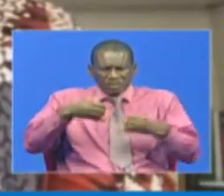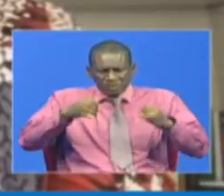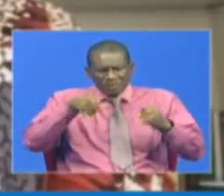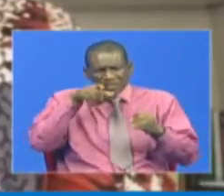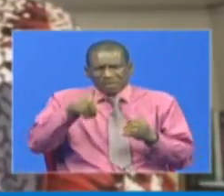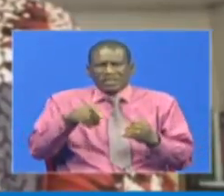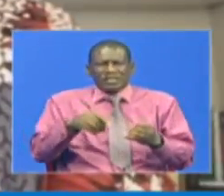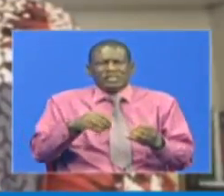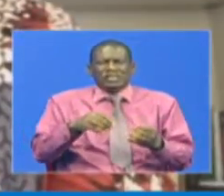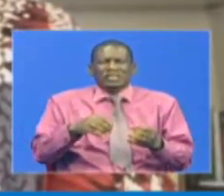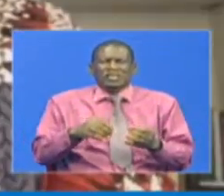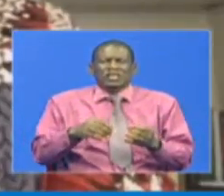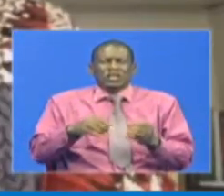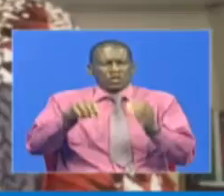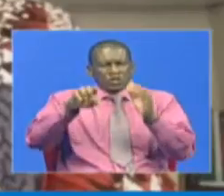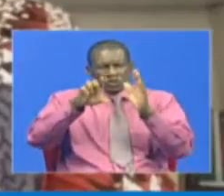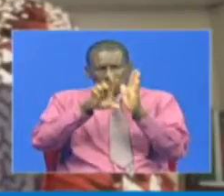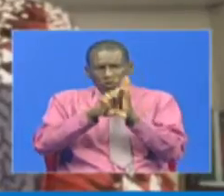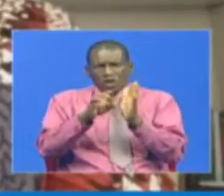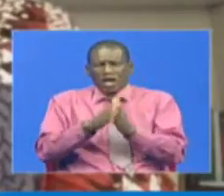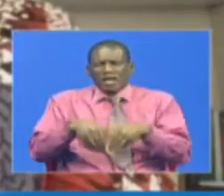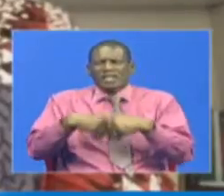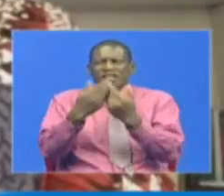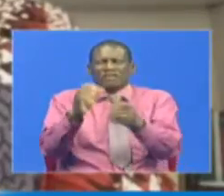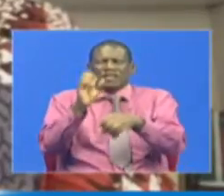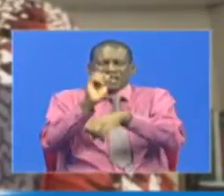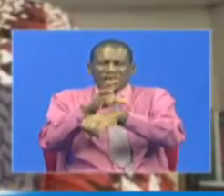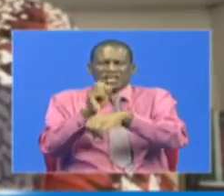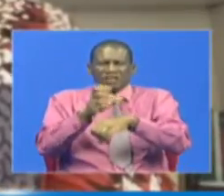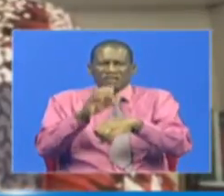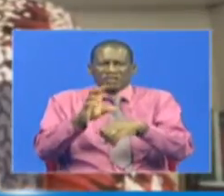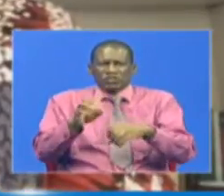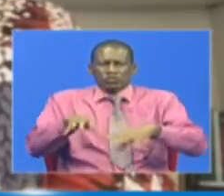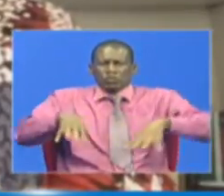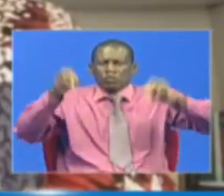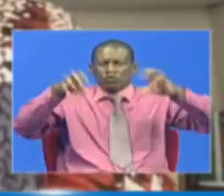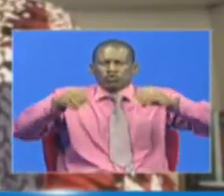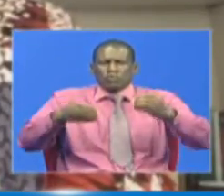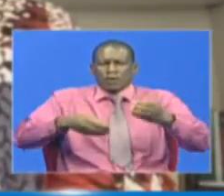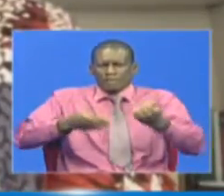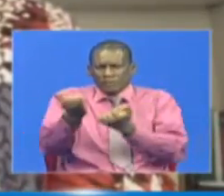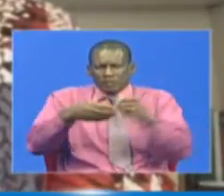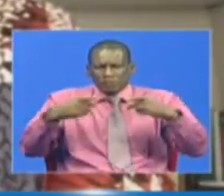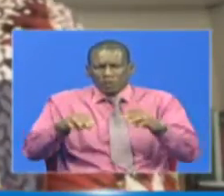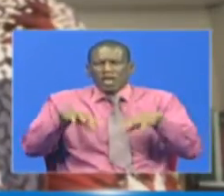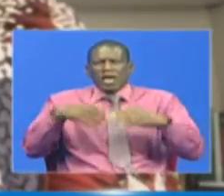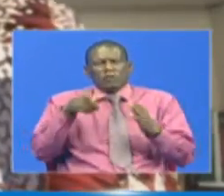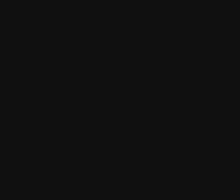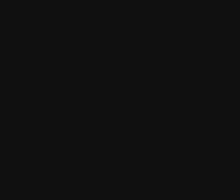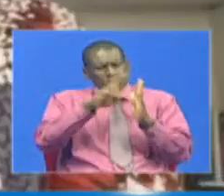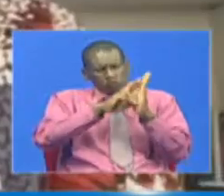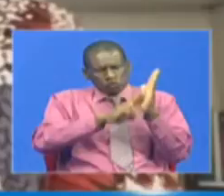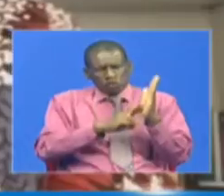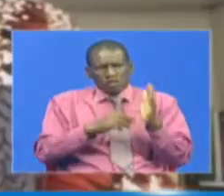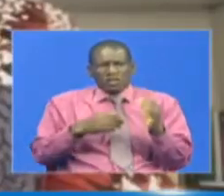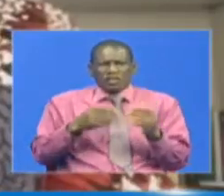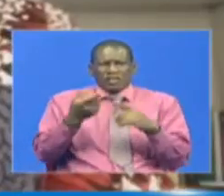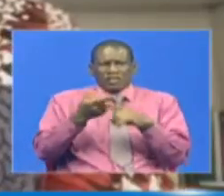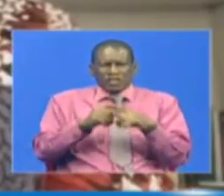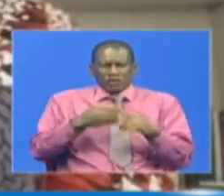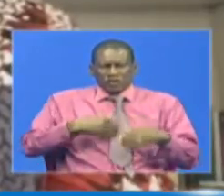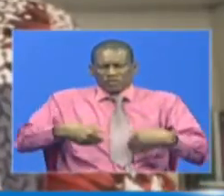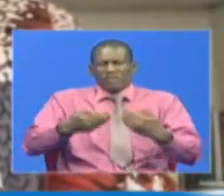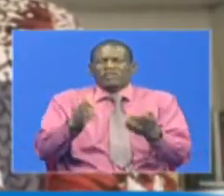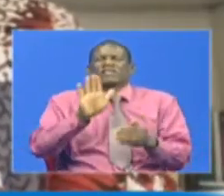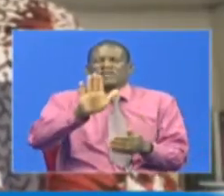the advice to secondhand clothes dealers about that guidance. And I think, and we have given them